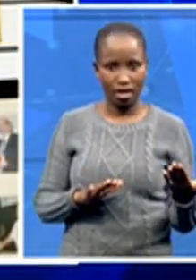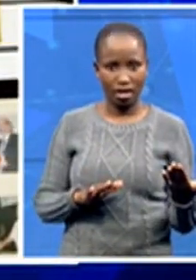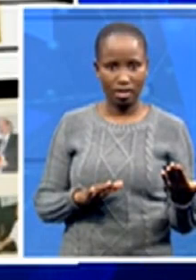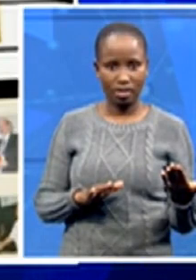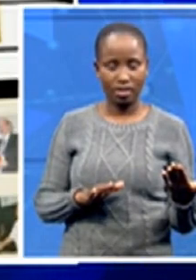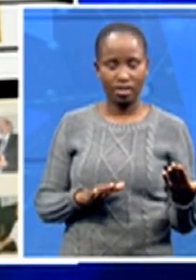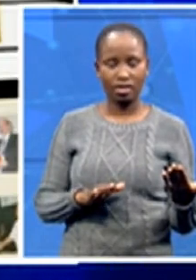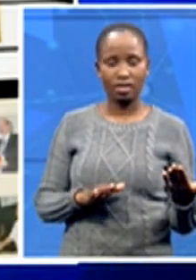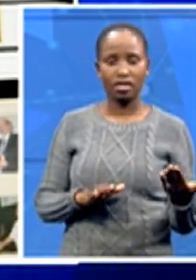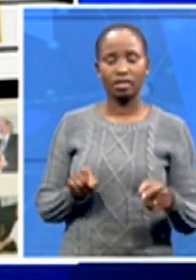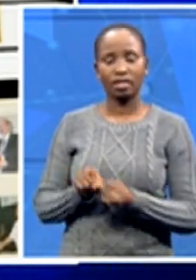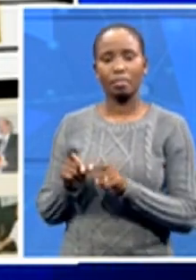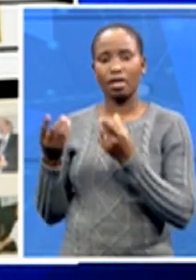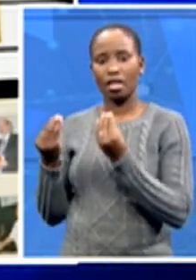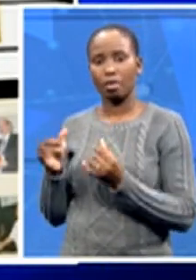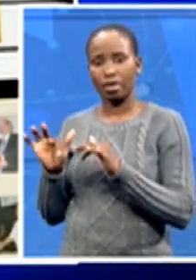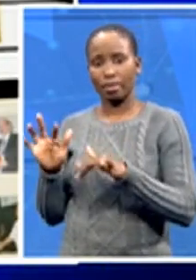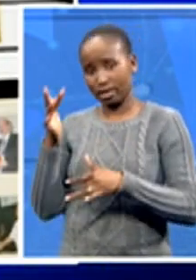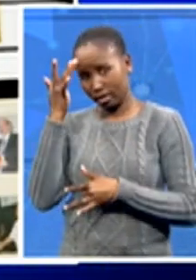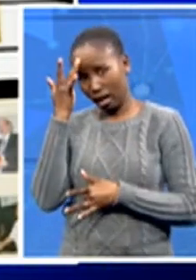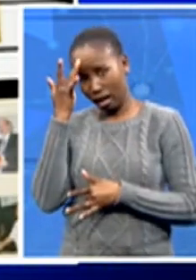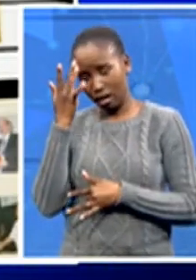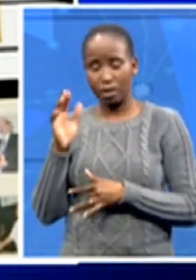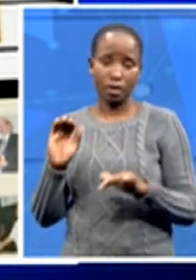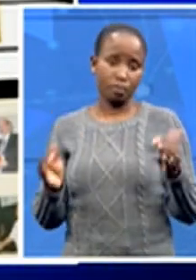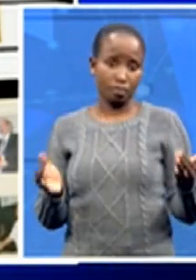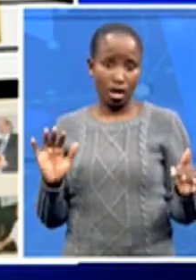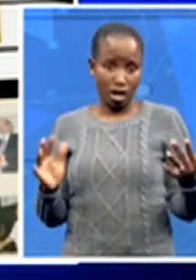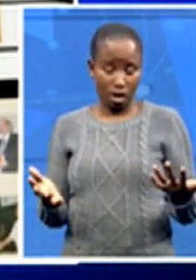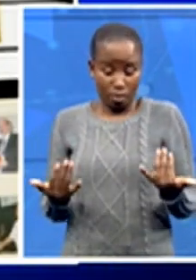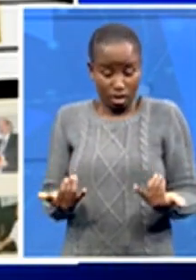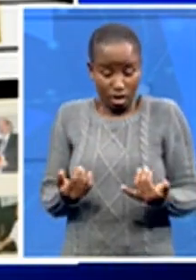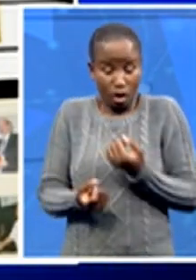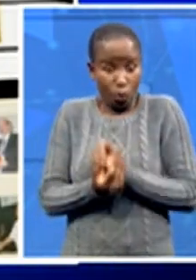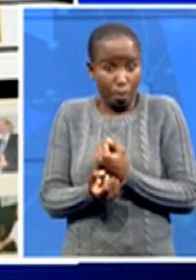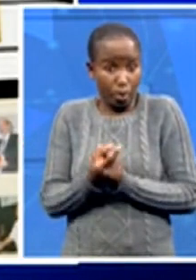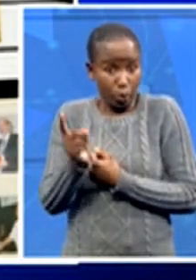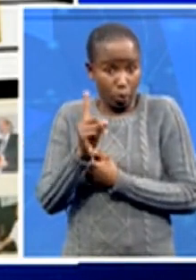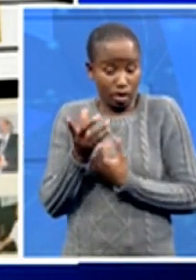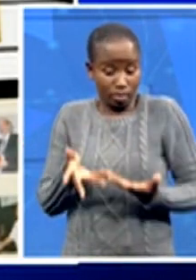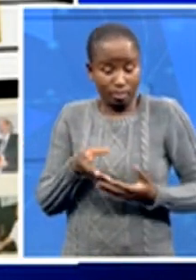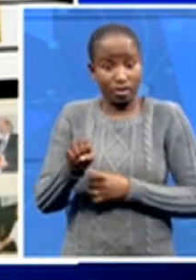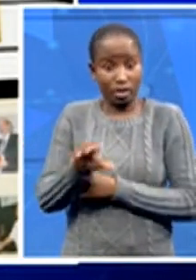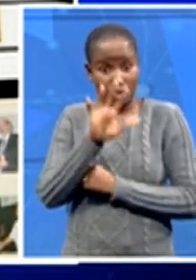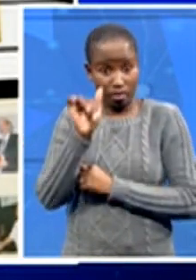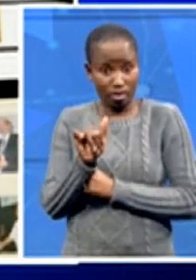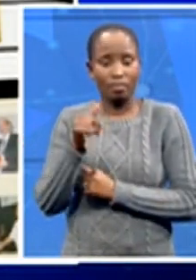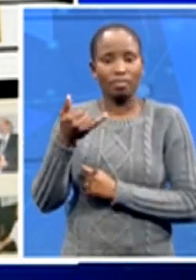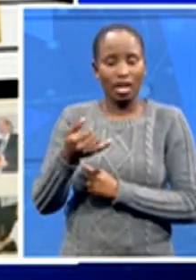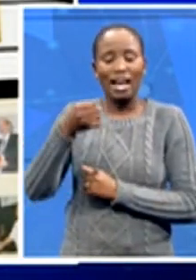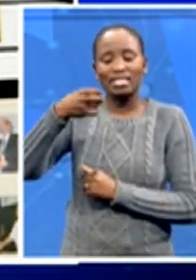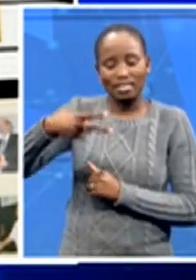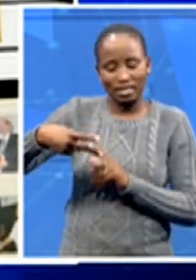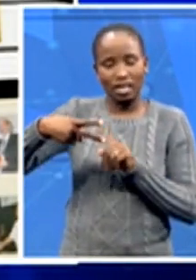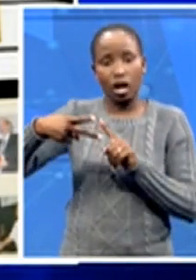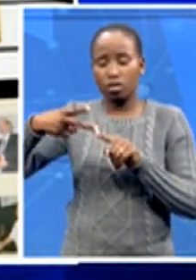are going through right now in South Africa is the second peak of our third wave. Now,